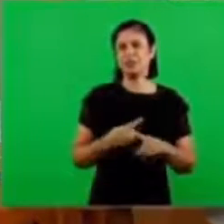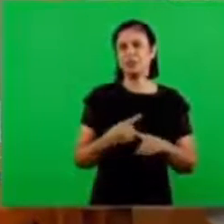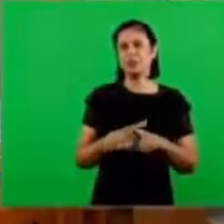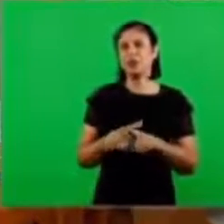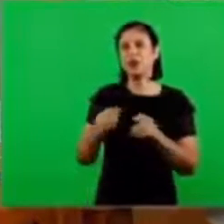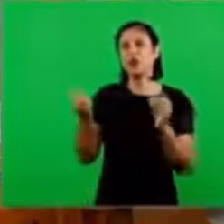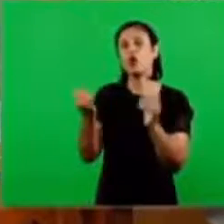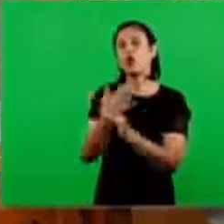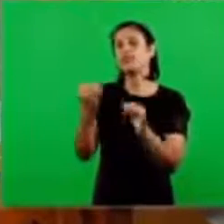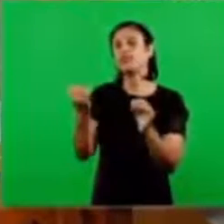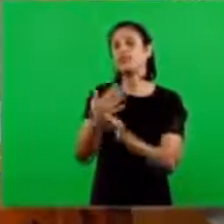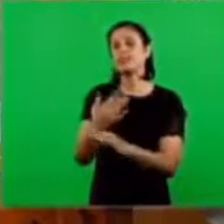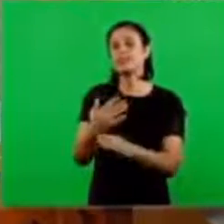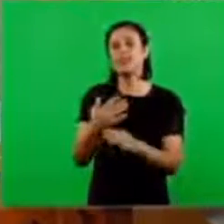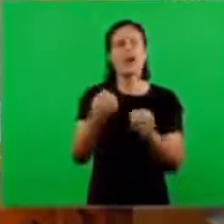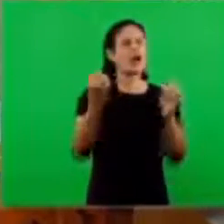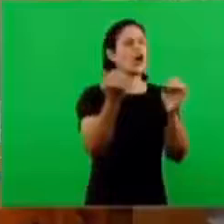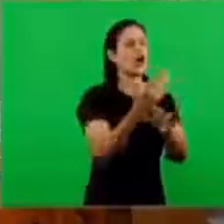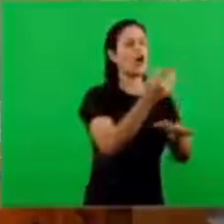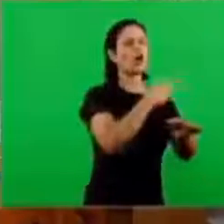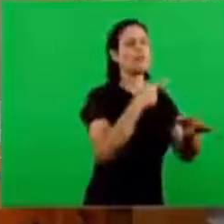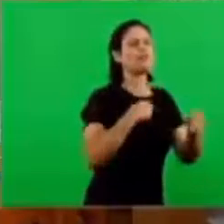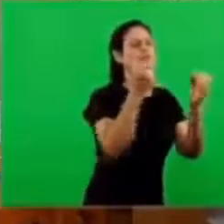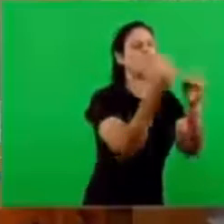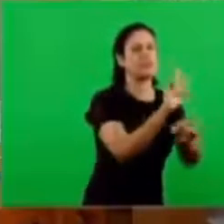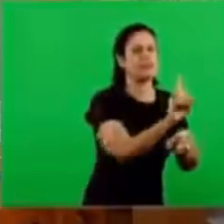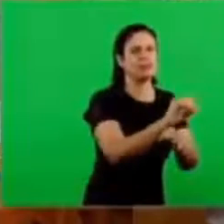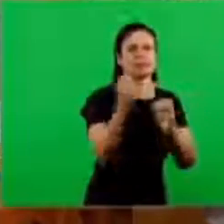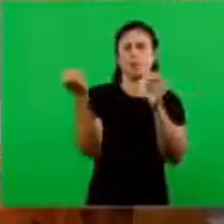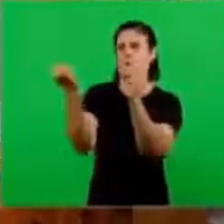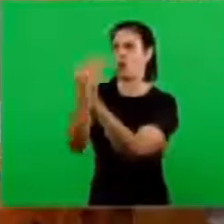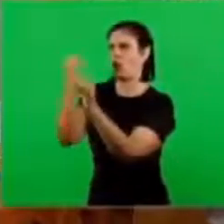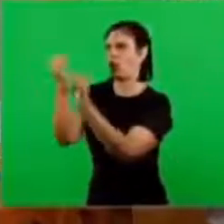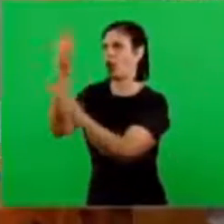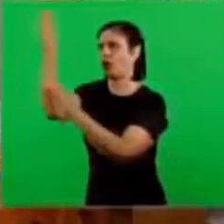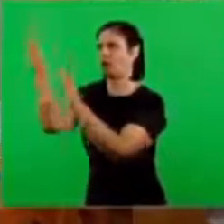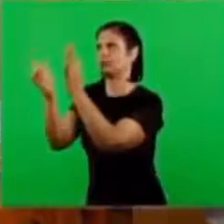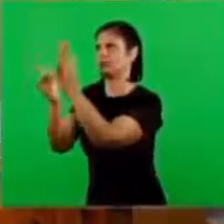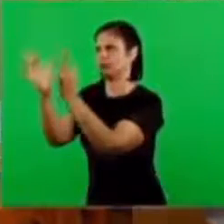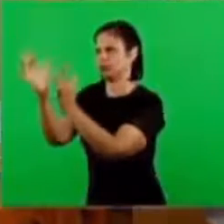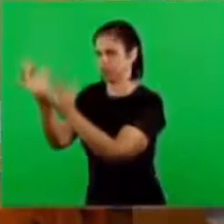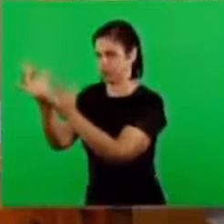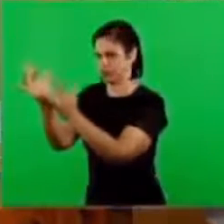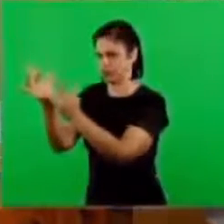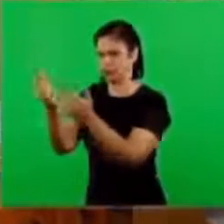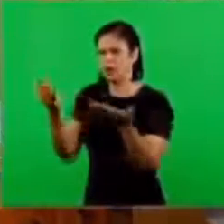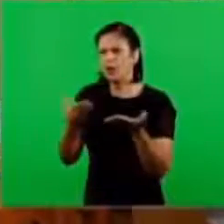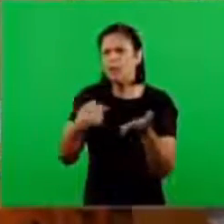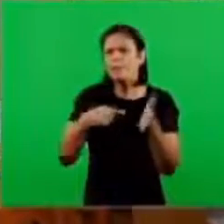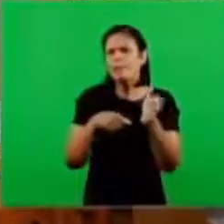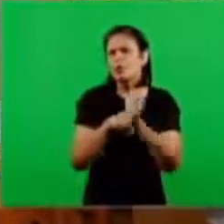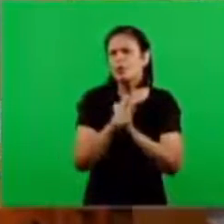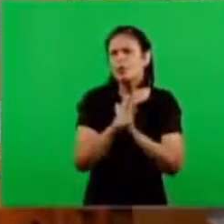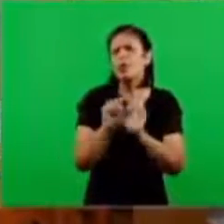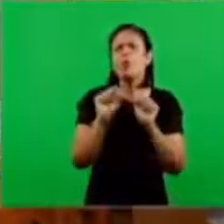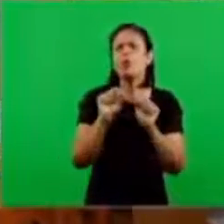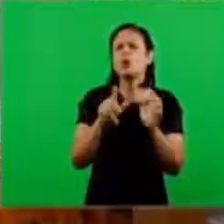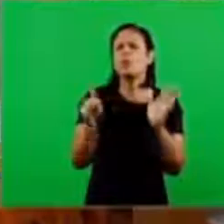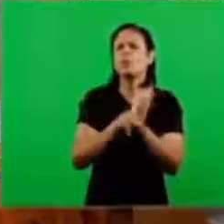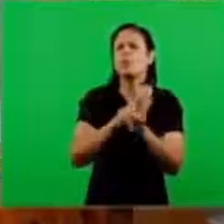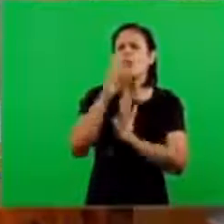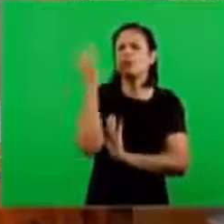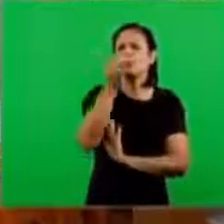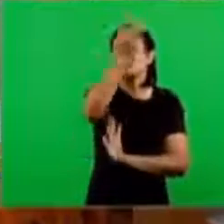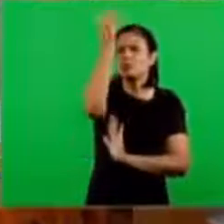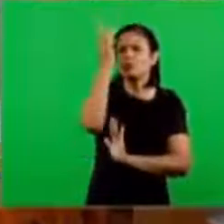fact the glorification is to the name of the Lord Jesus. Now, brethren, you need to understand one thing. What is